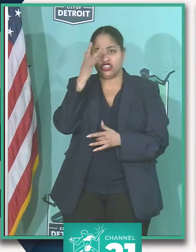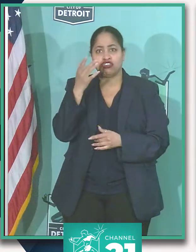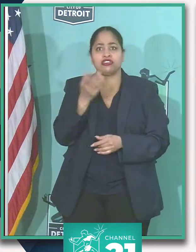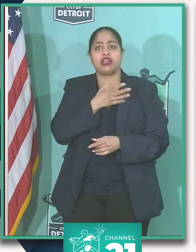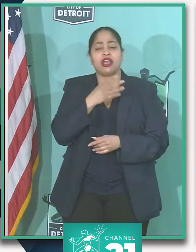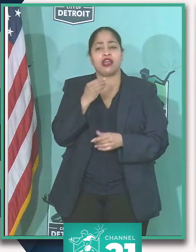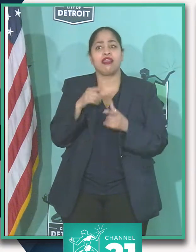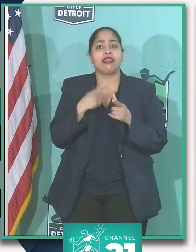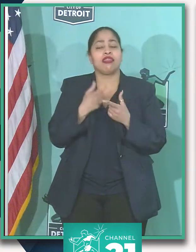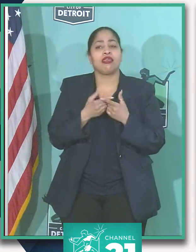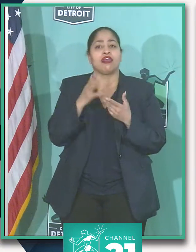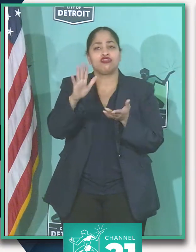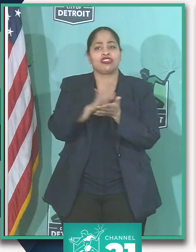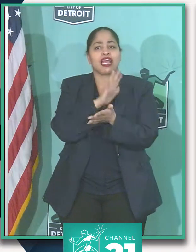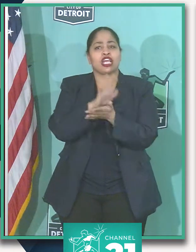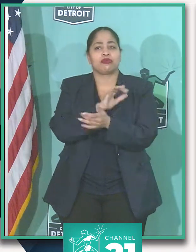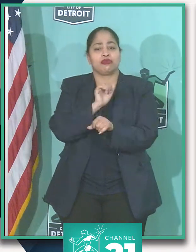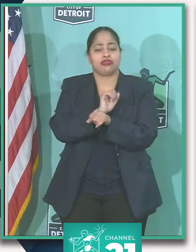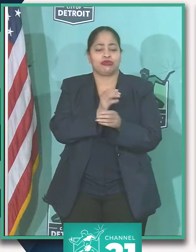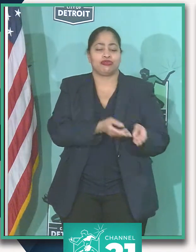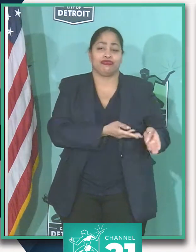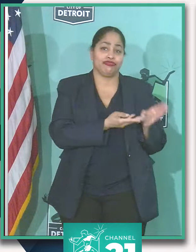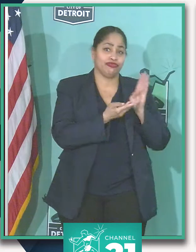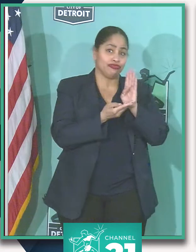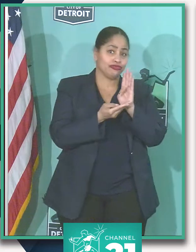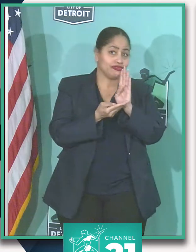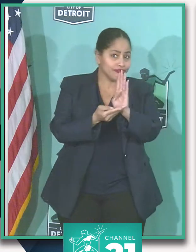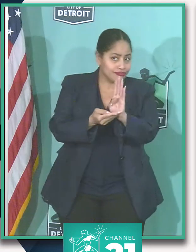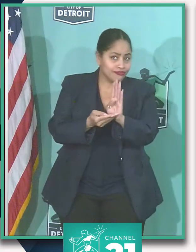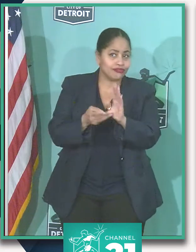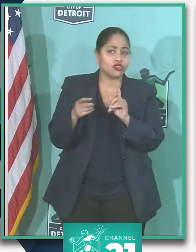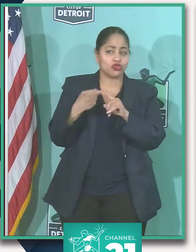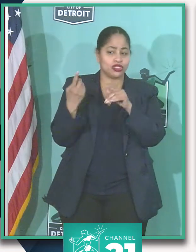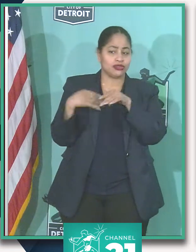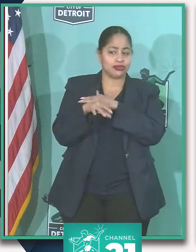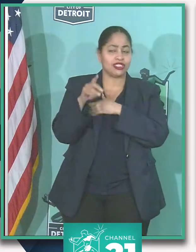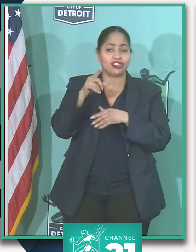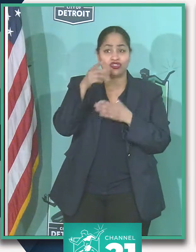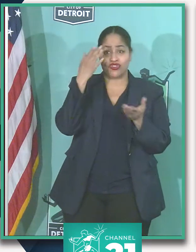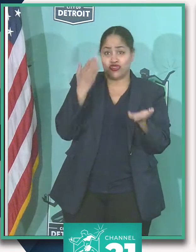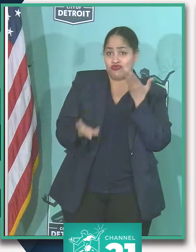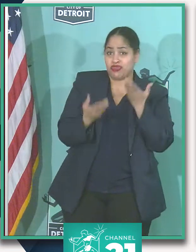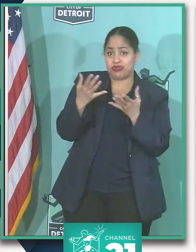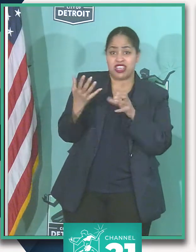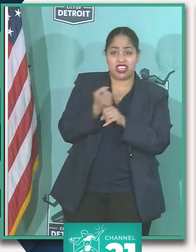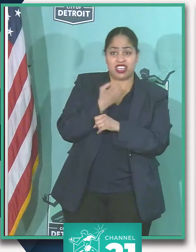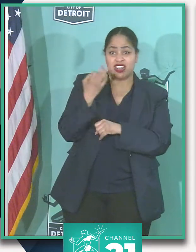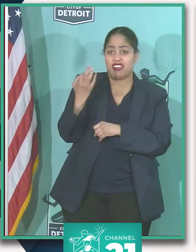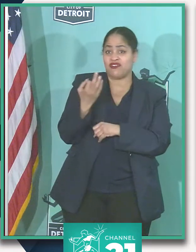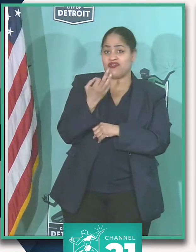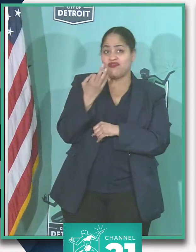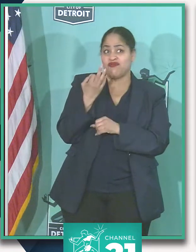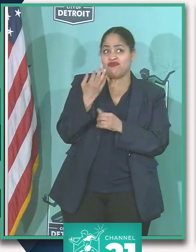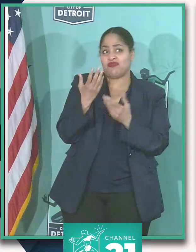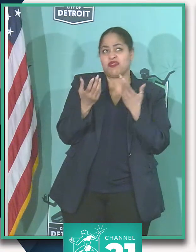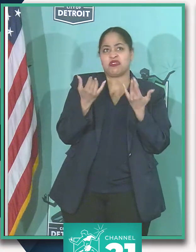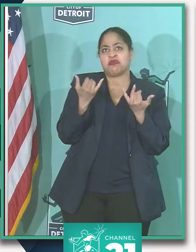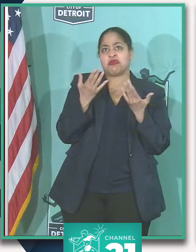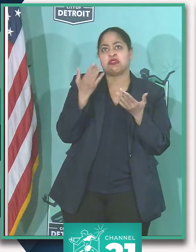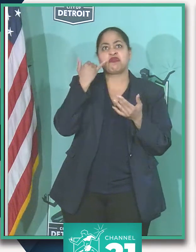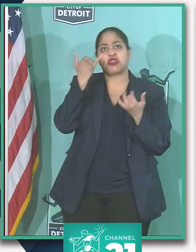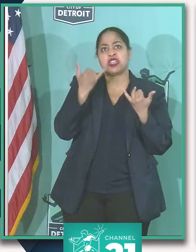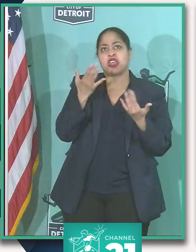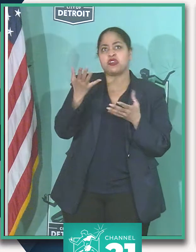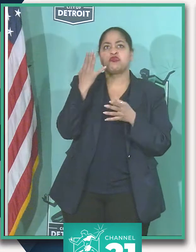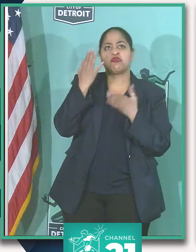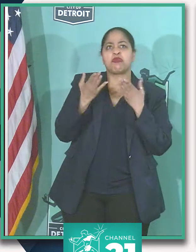then bring your documentation with you. And if you call right now, you might get an appointment on Friday. More likely, it's going to be